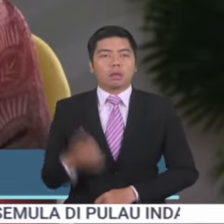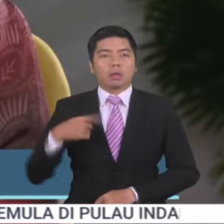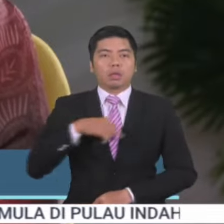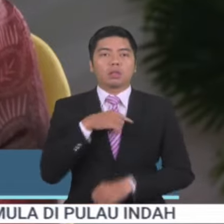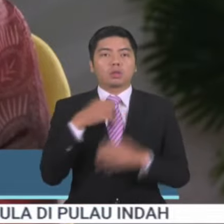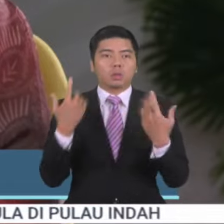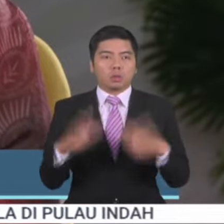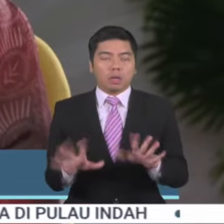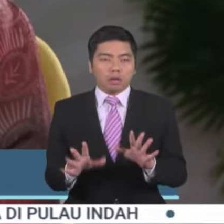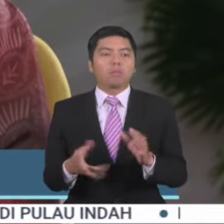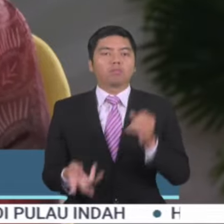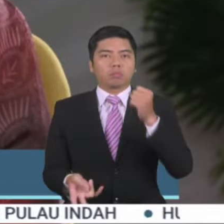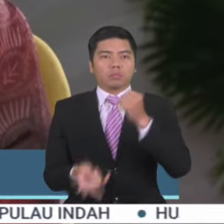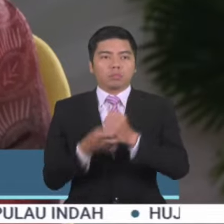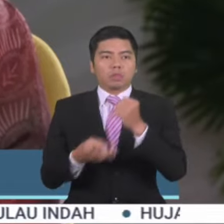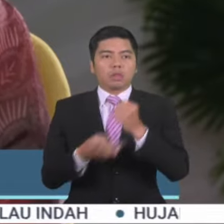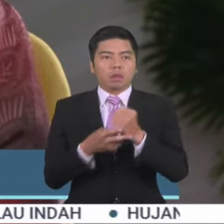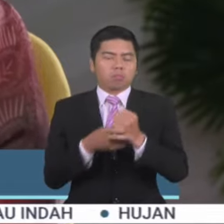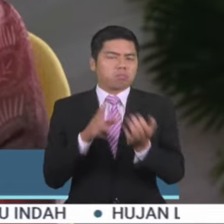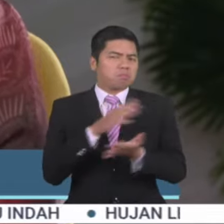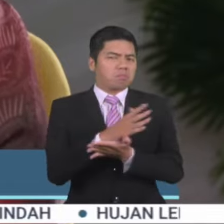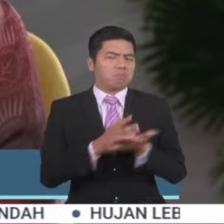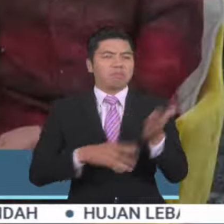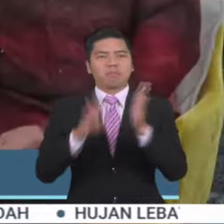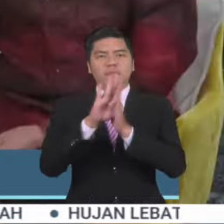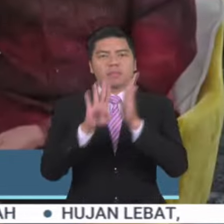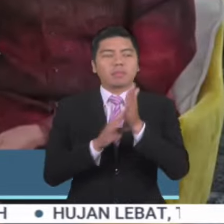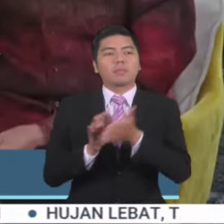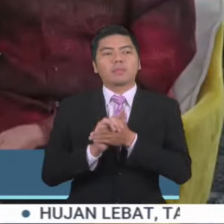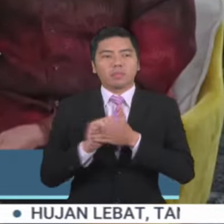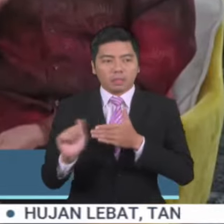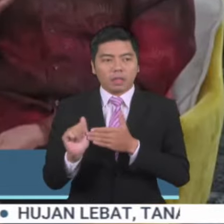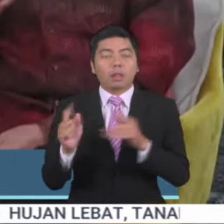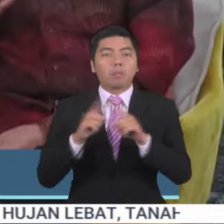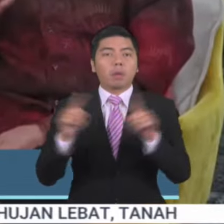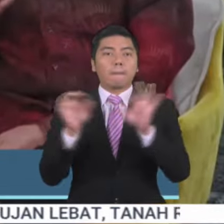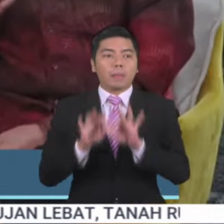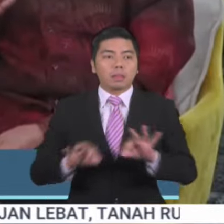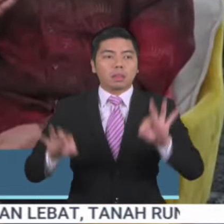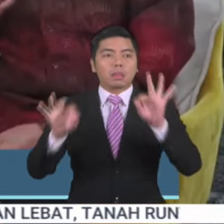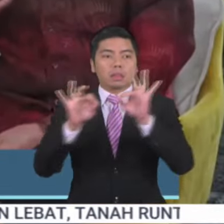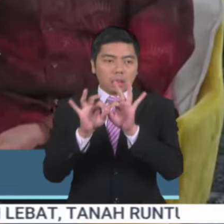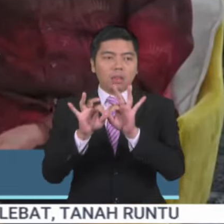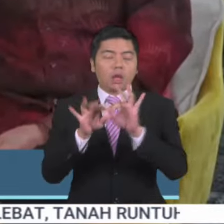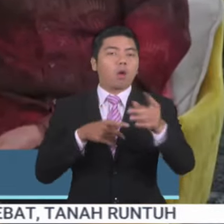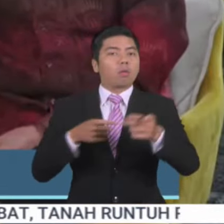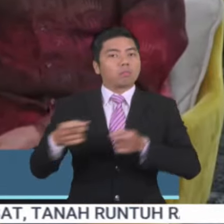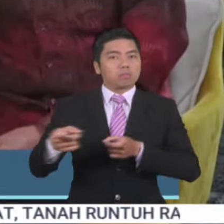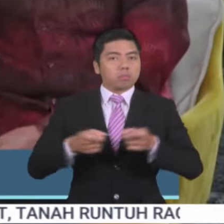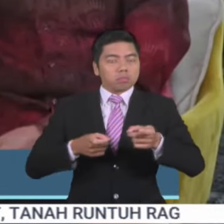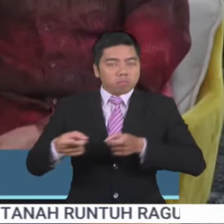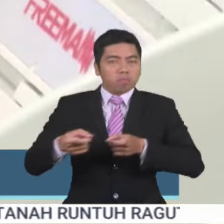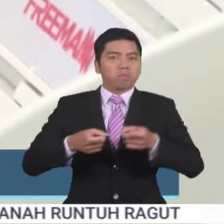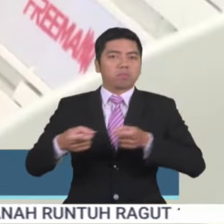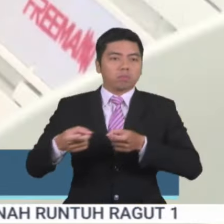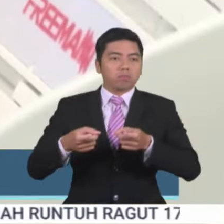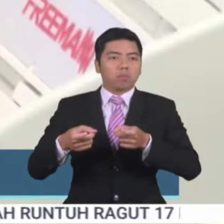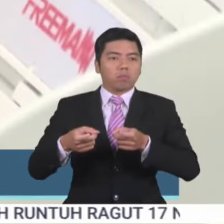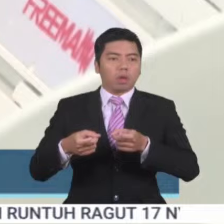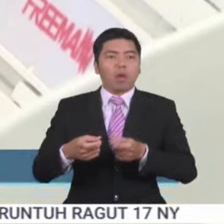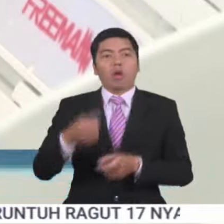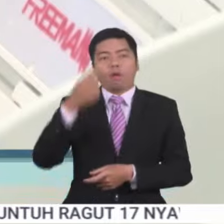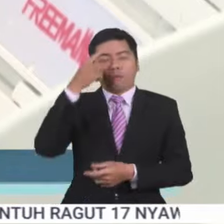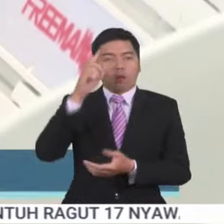we managed to save 4.5 billion ringgit. But more important is governance to stop